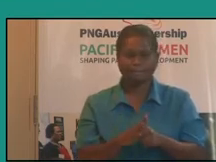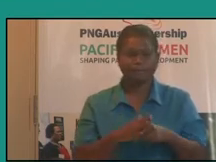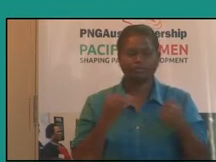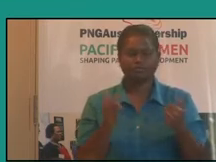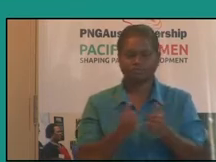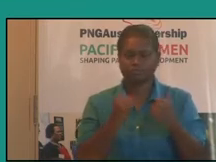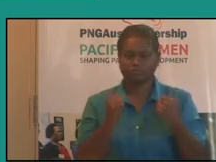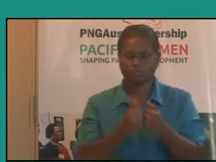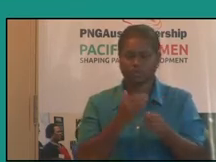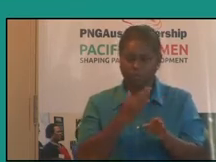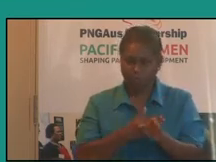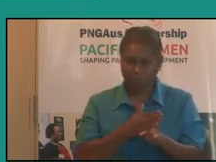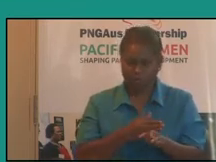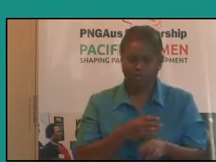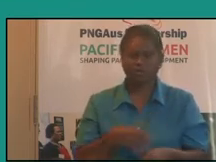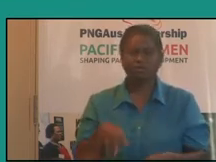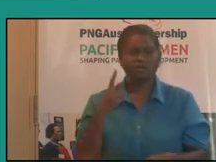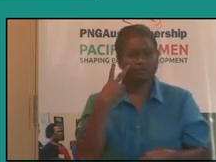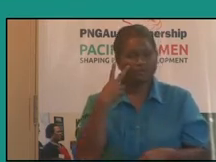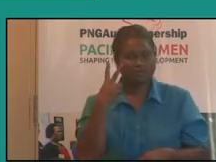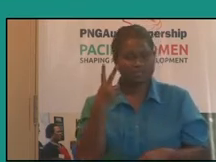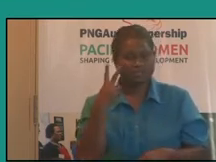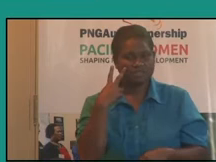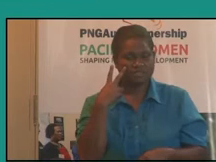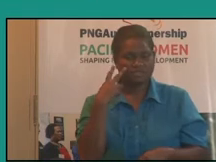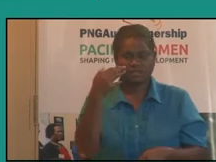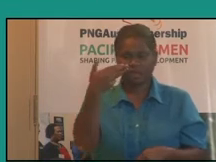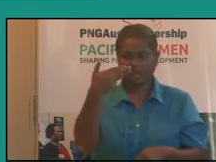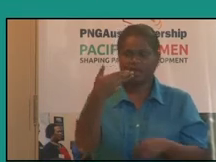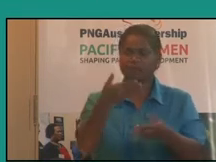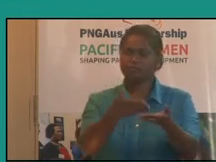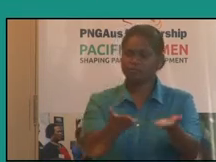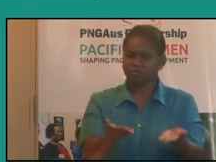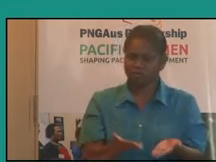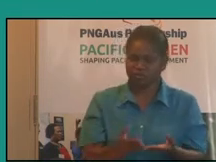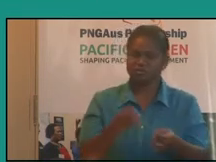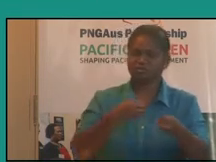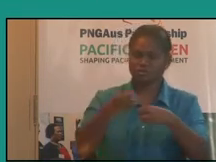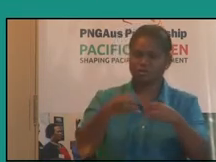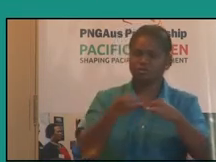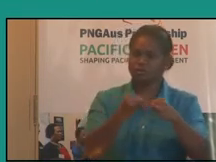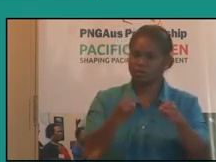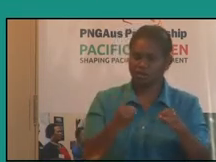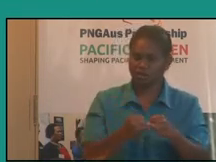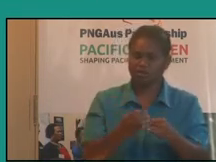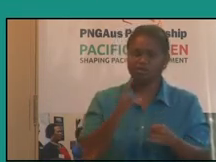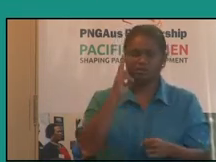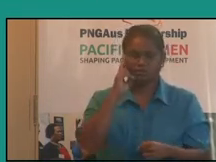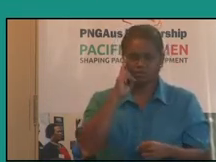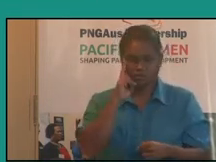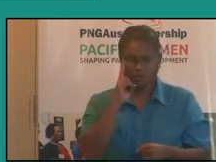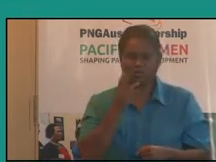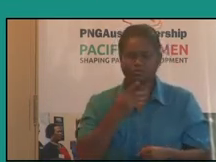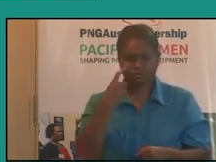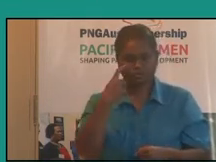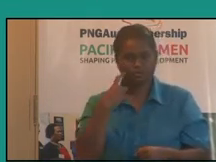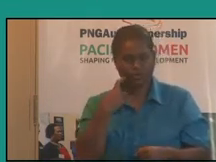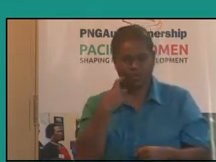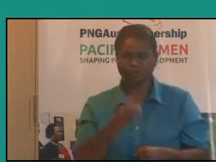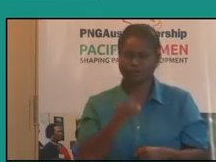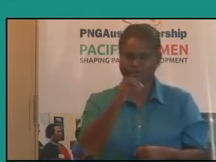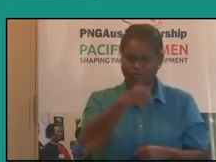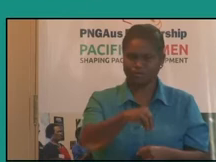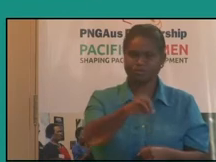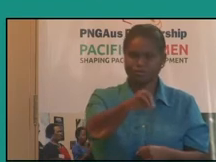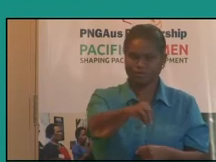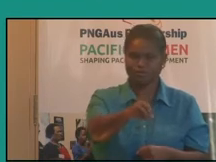been able to visit the 9 provinces that we have to get the endorsements on whether they would like women to be